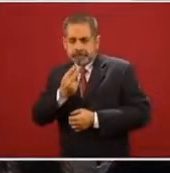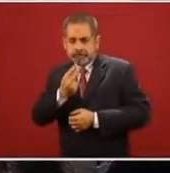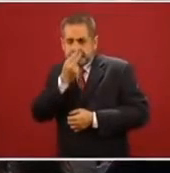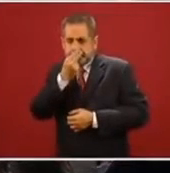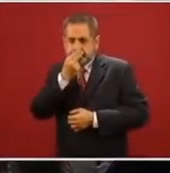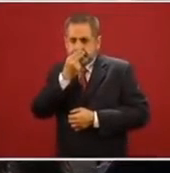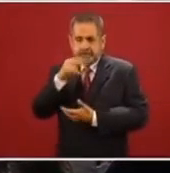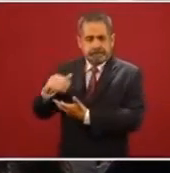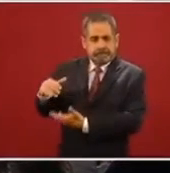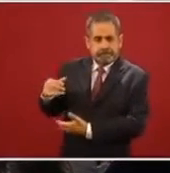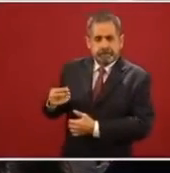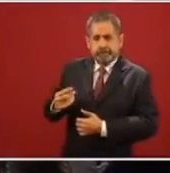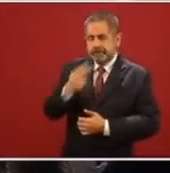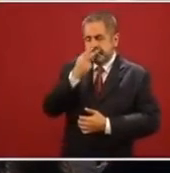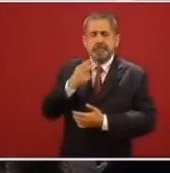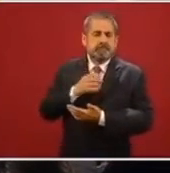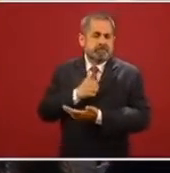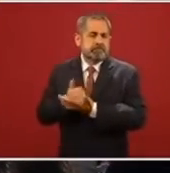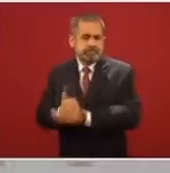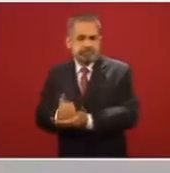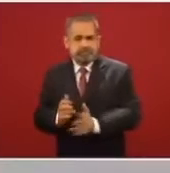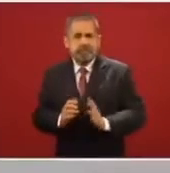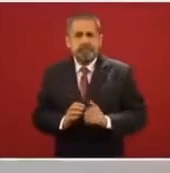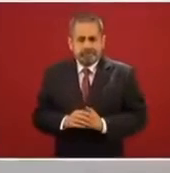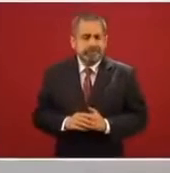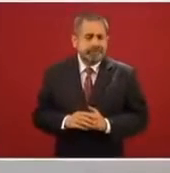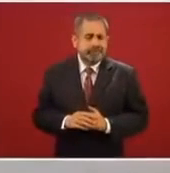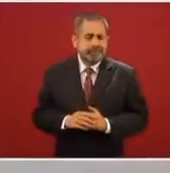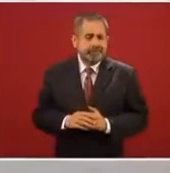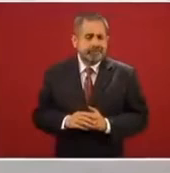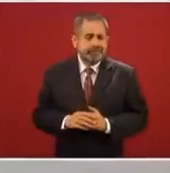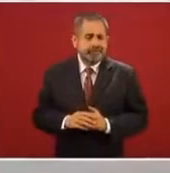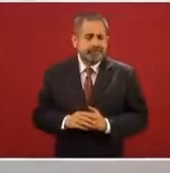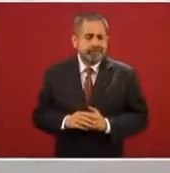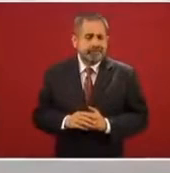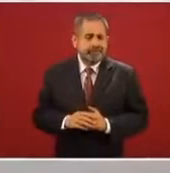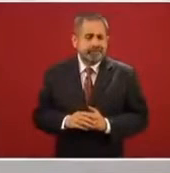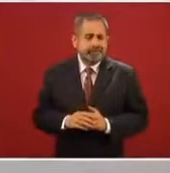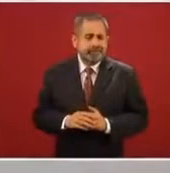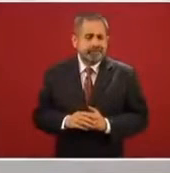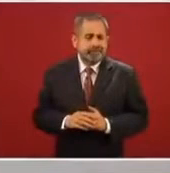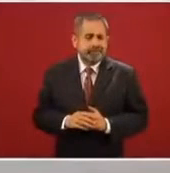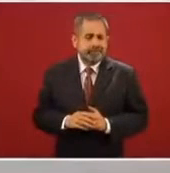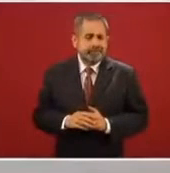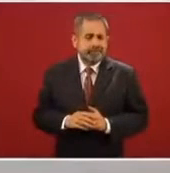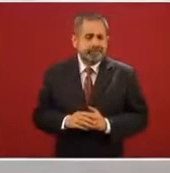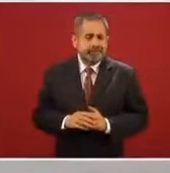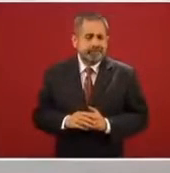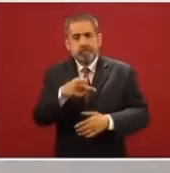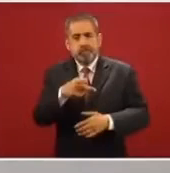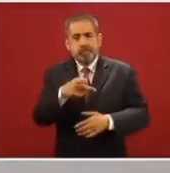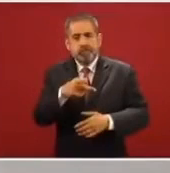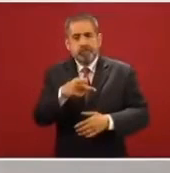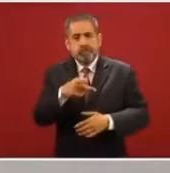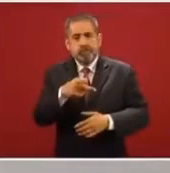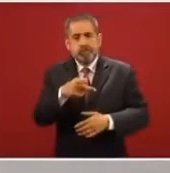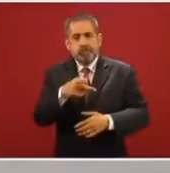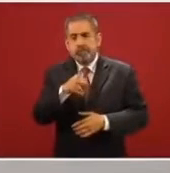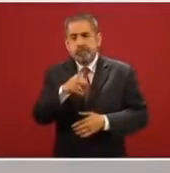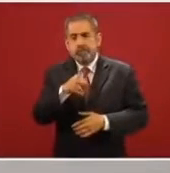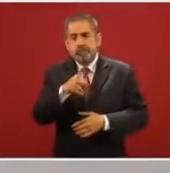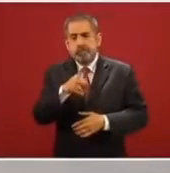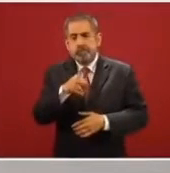speaking, y no que se saturen las and not that it be saturated unidades de